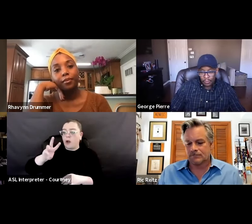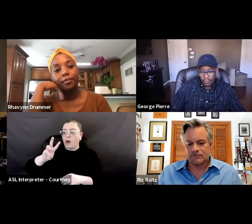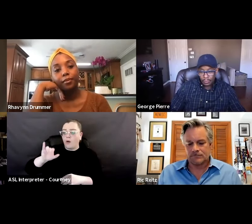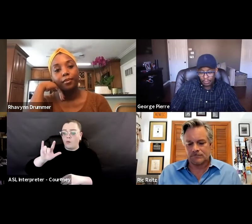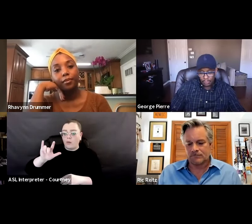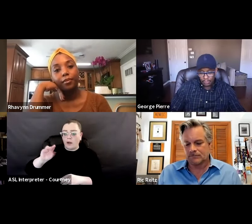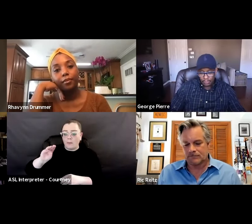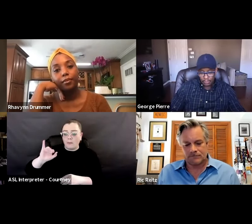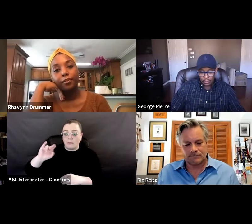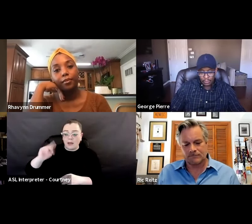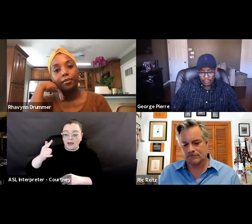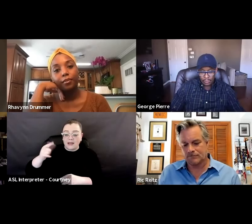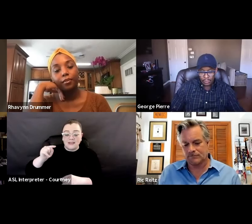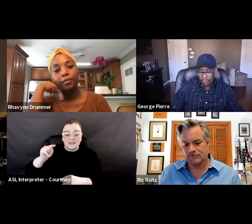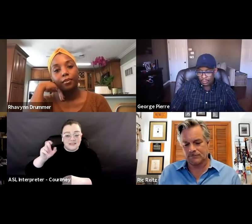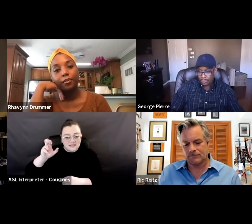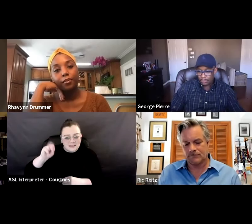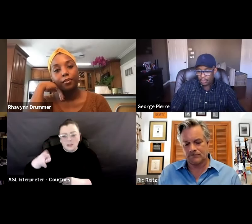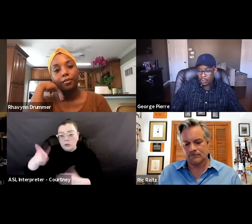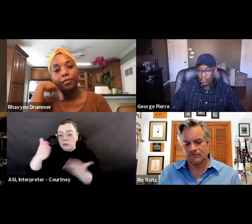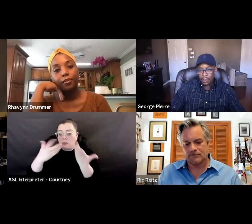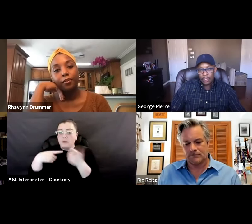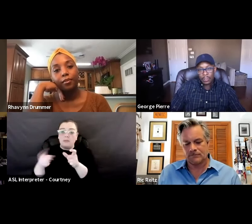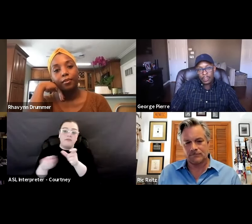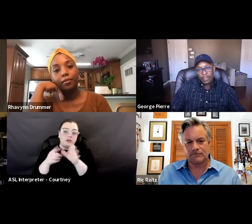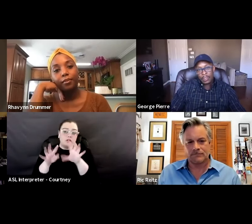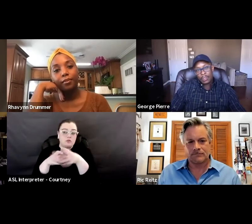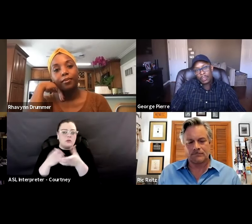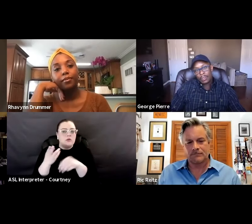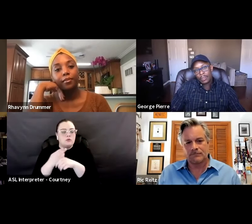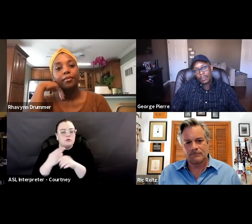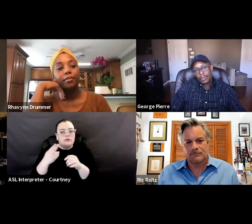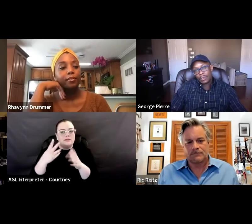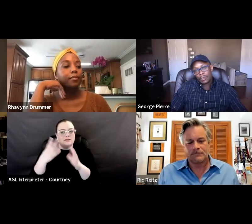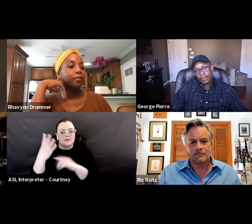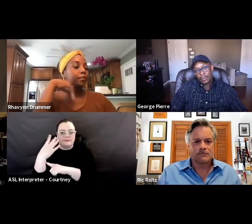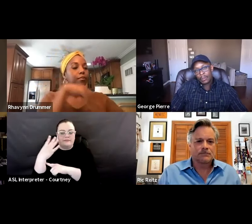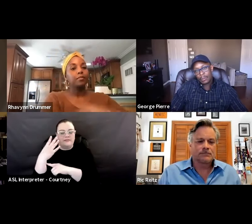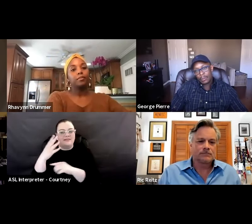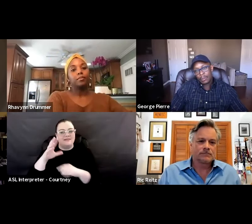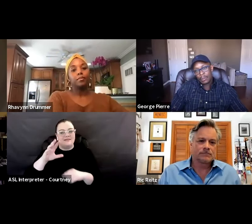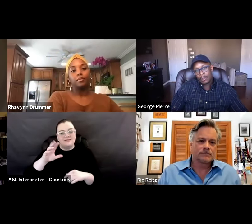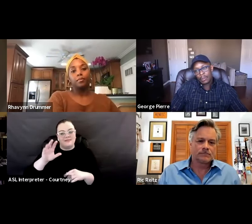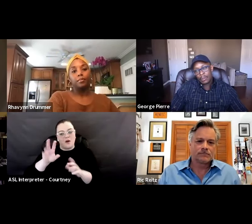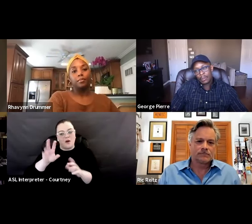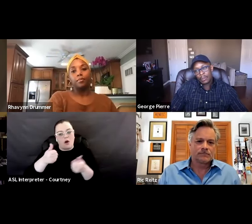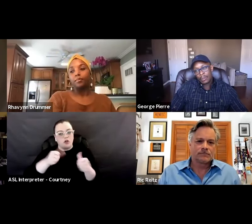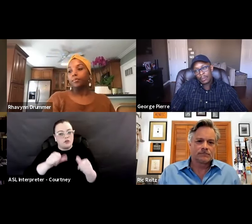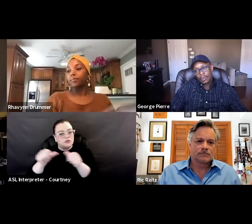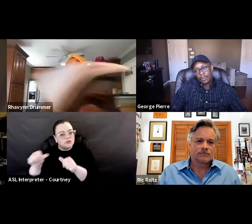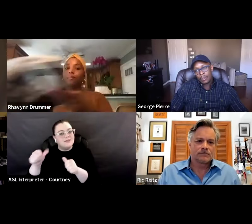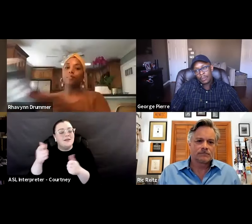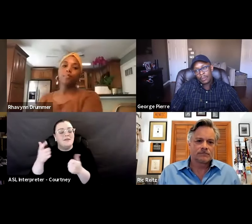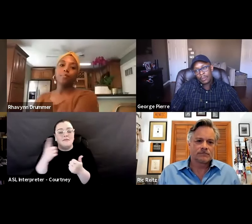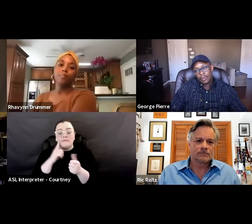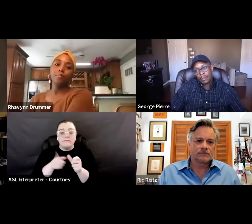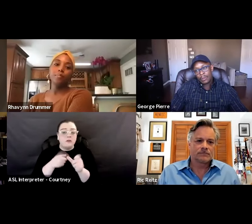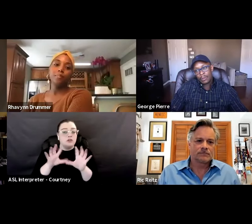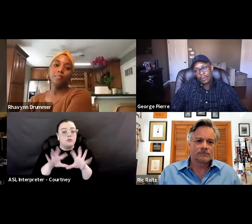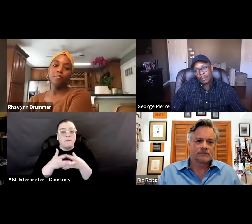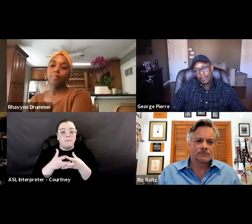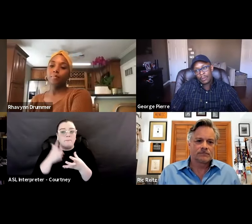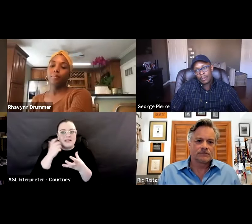first to use taped auditions on a regular basis because of the distance, because there was such a group of actors here in